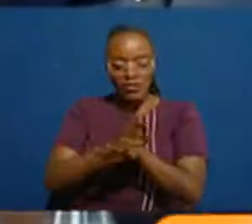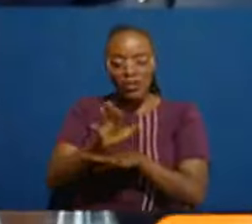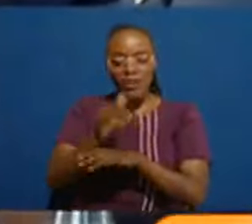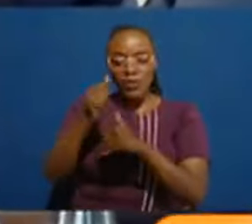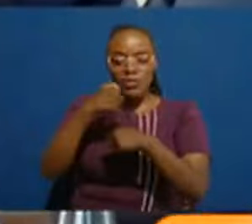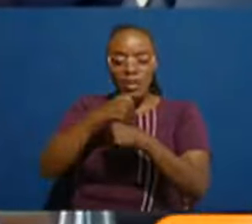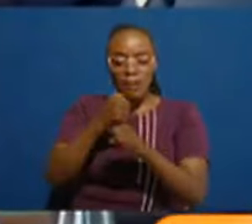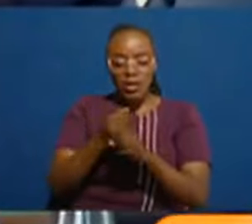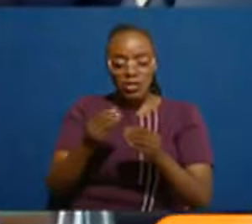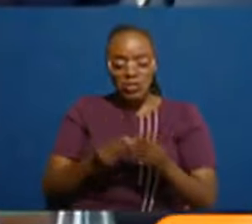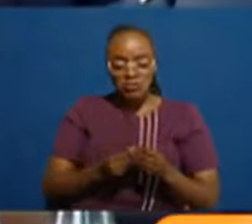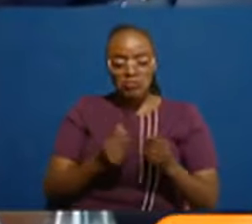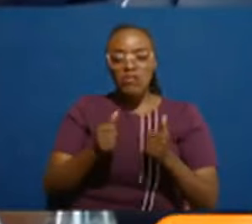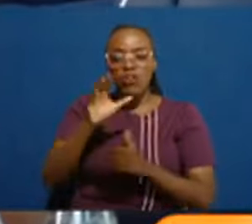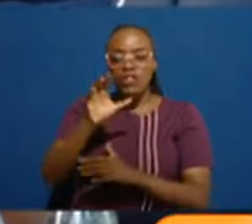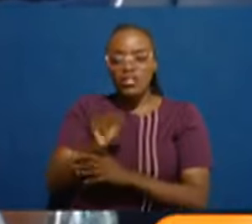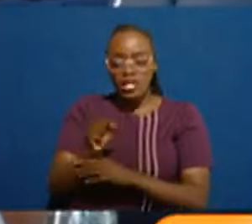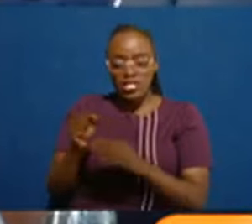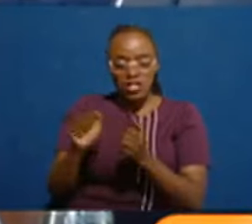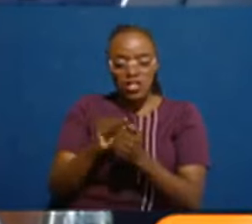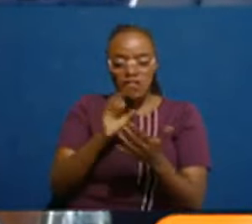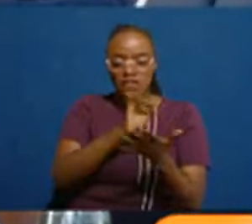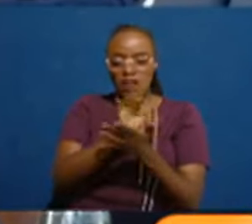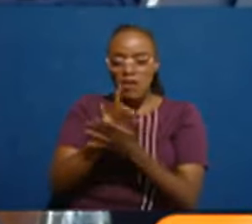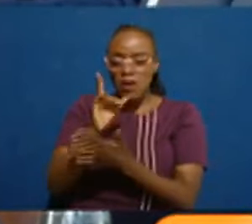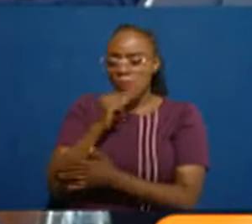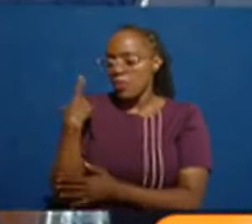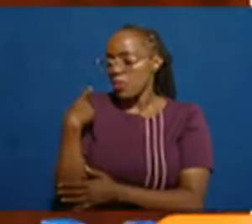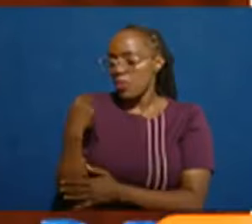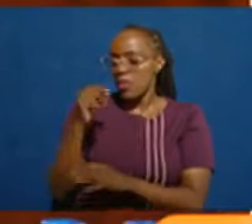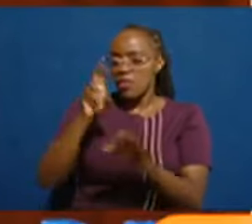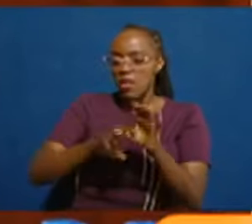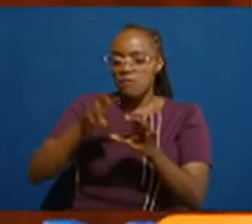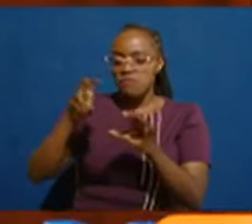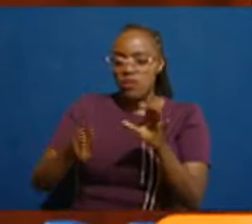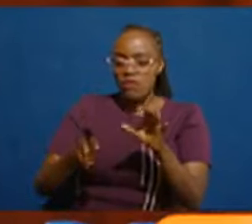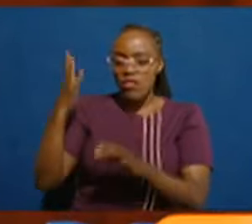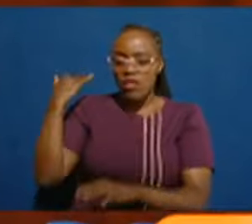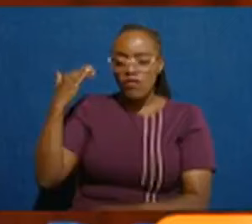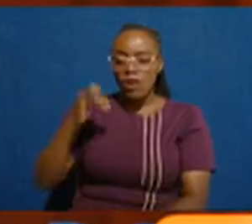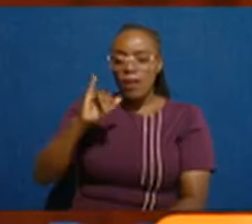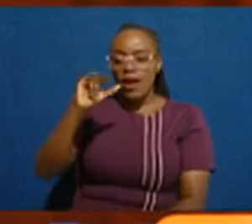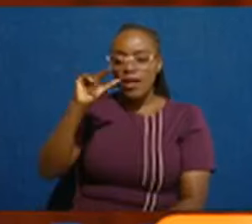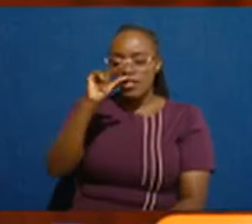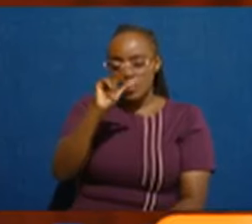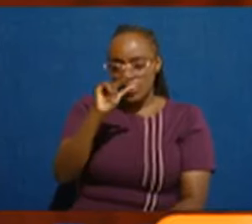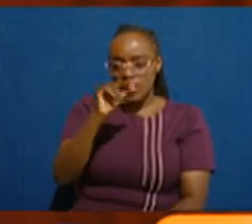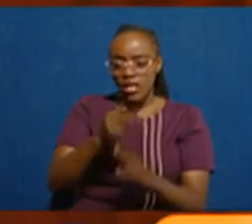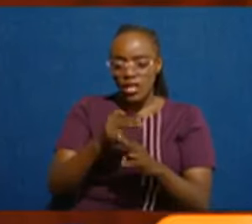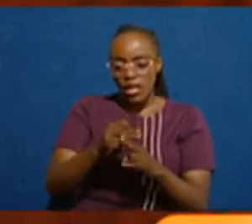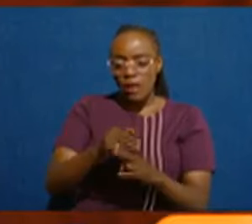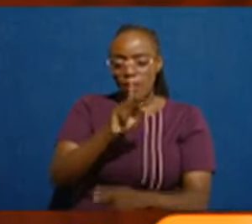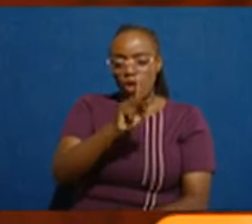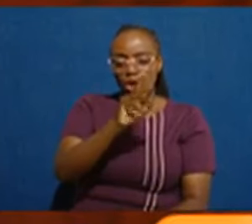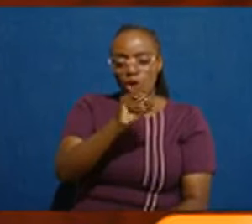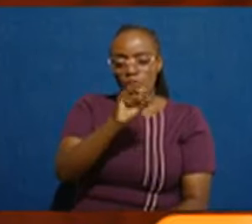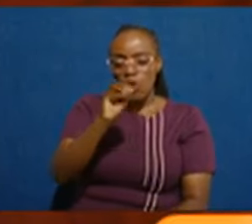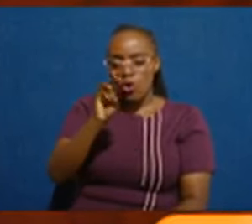resulting in the dissolution of the cabinet and most recently the resignation of former Inspector General of Police Japhet